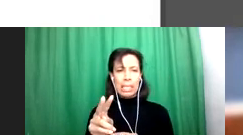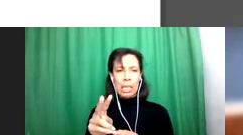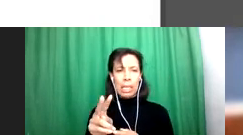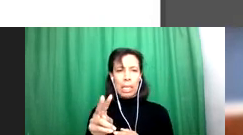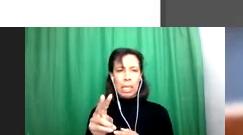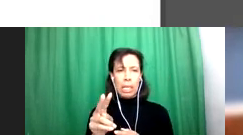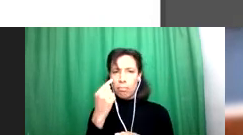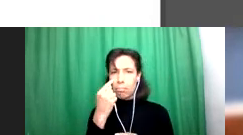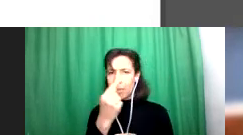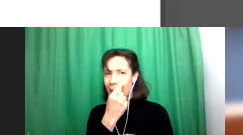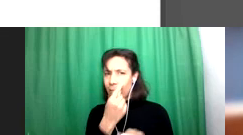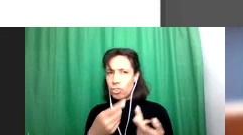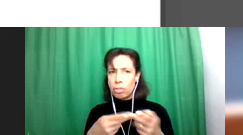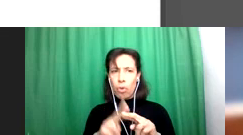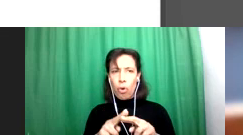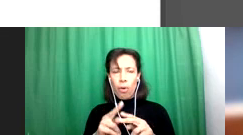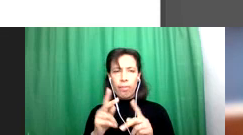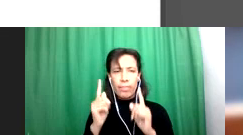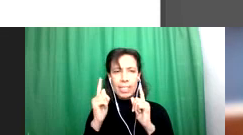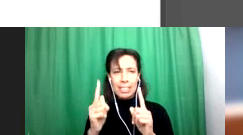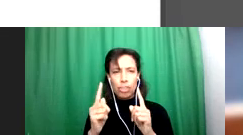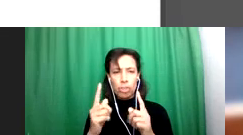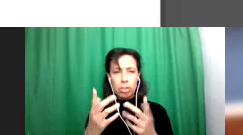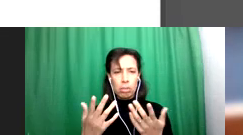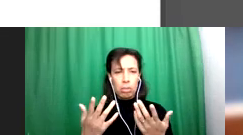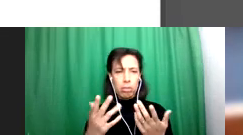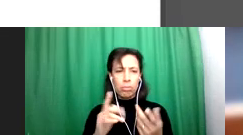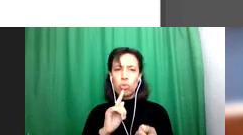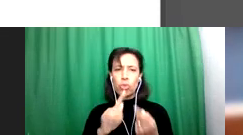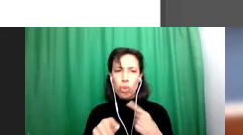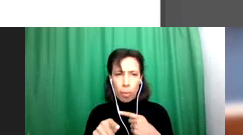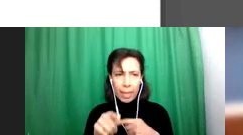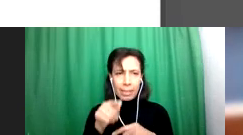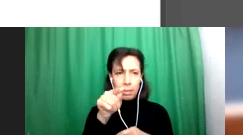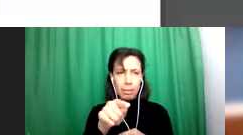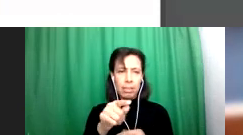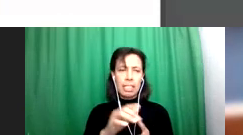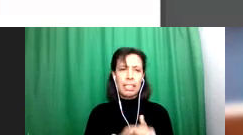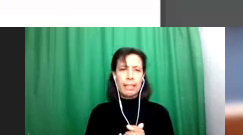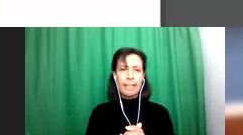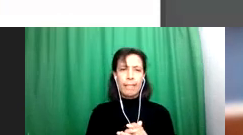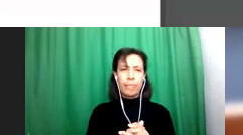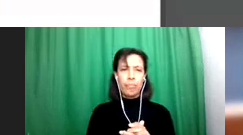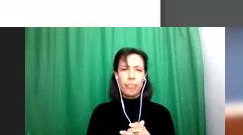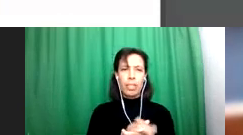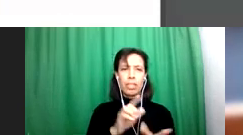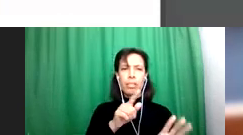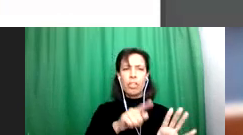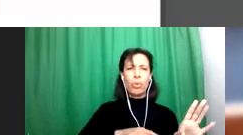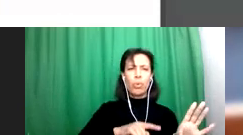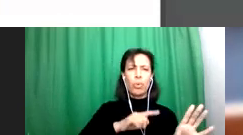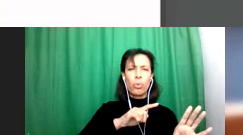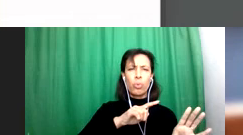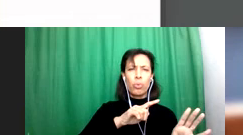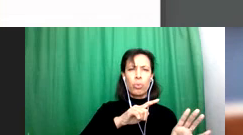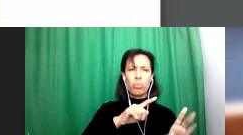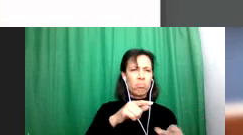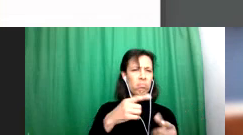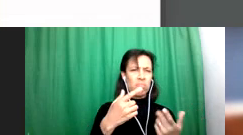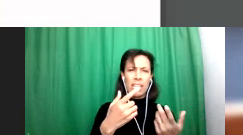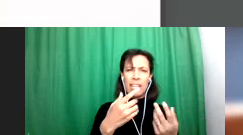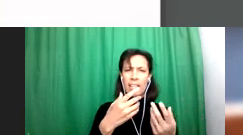Again, you've got some comments here. Again, set 9 here from a girl in year 2